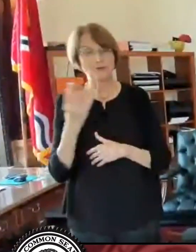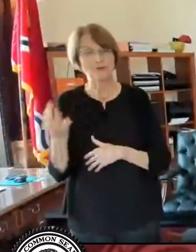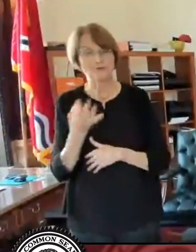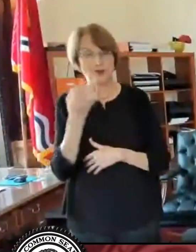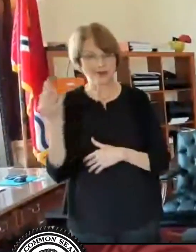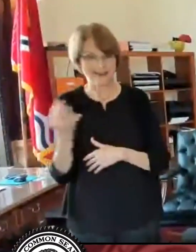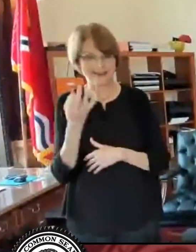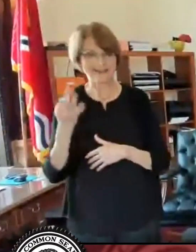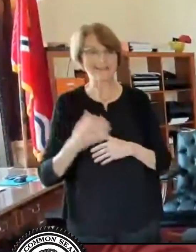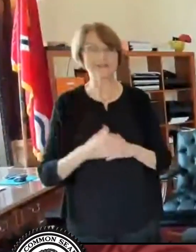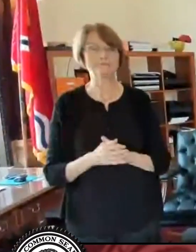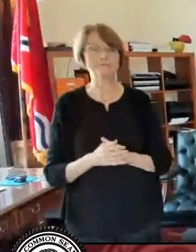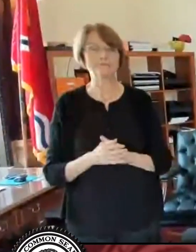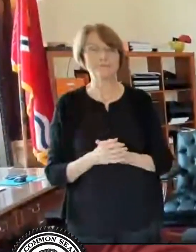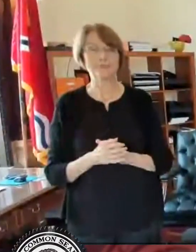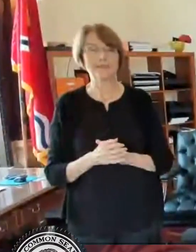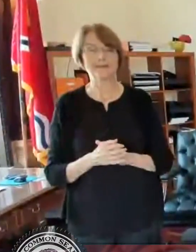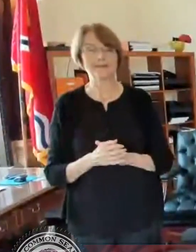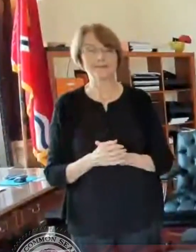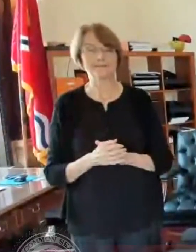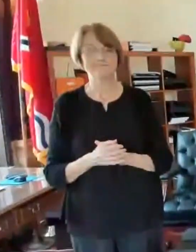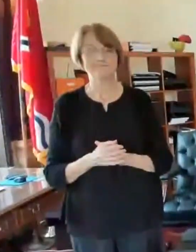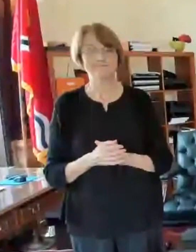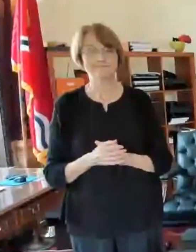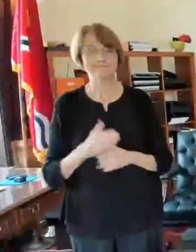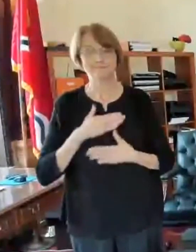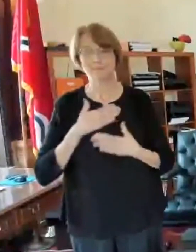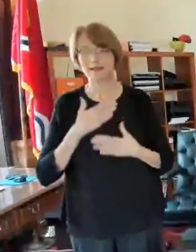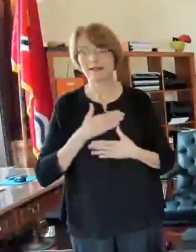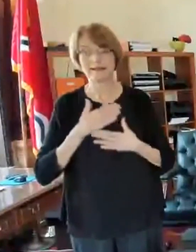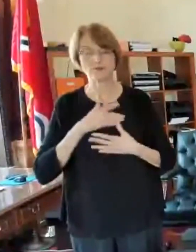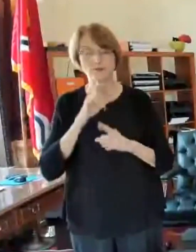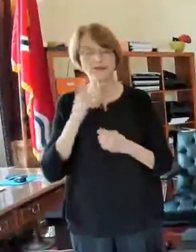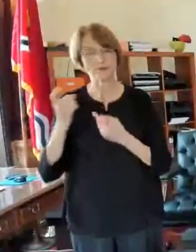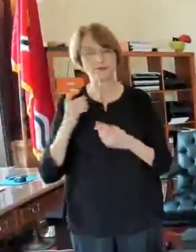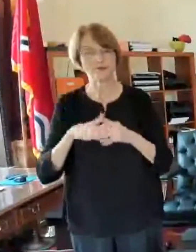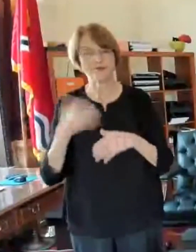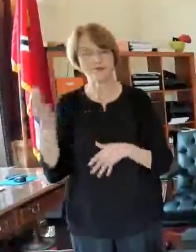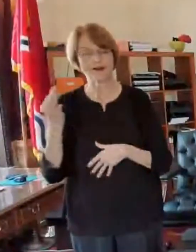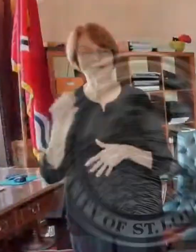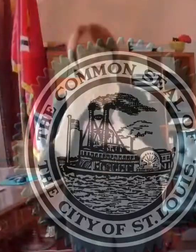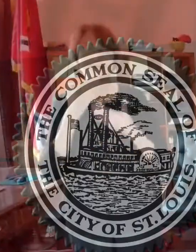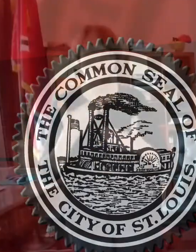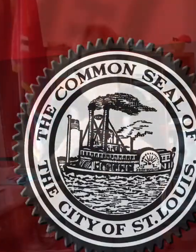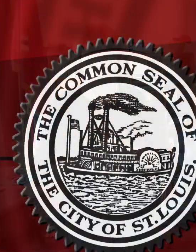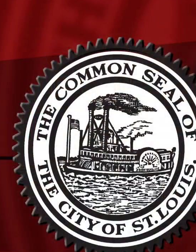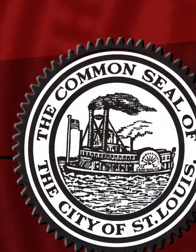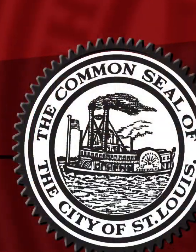Friday, and be glad to take your questions then. Thanks so much.